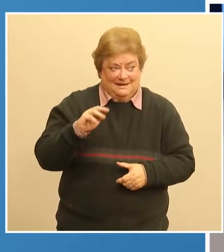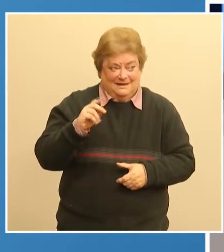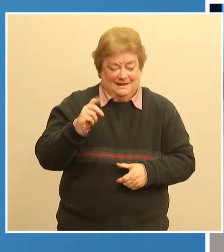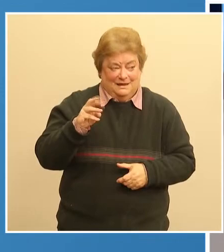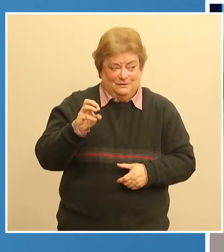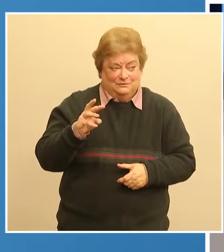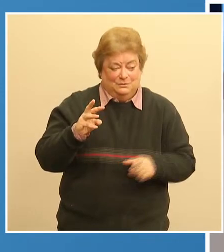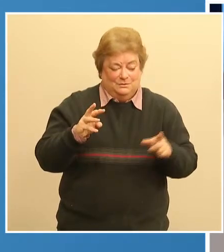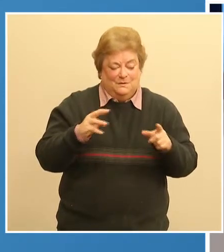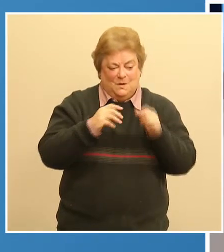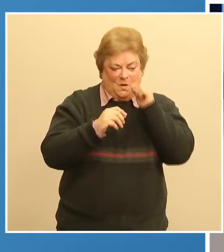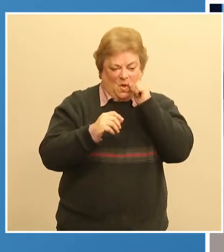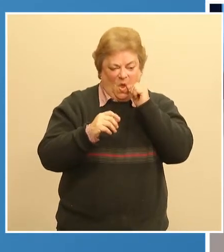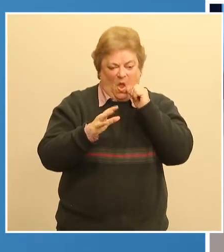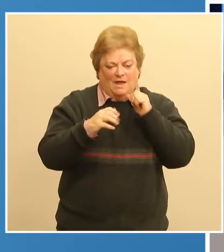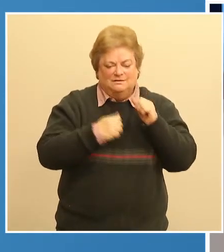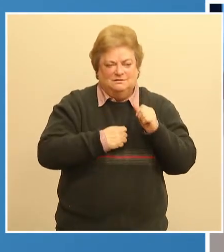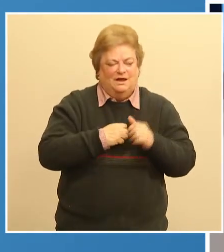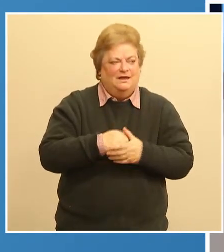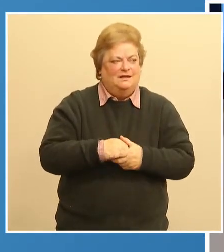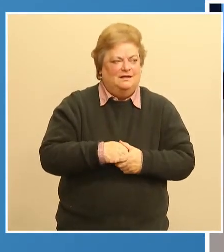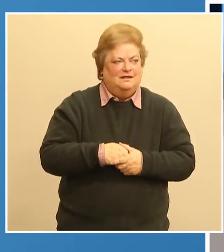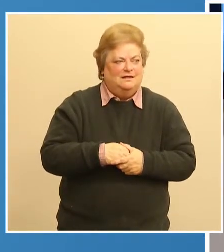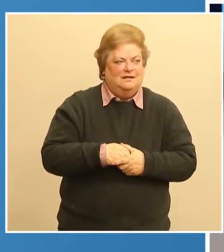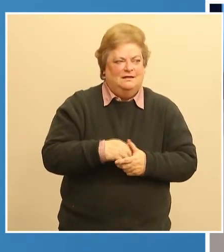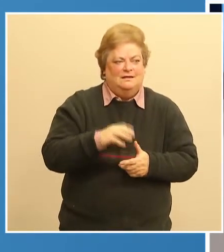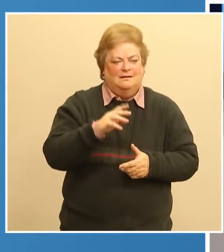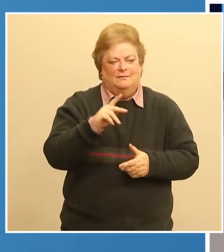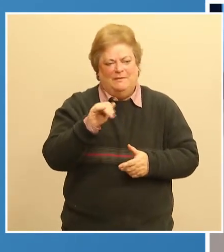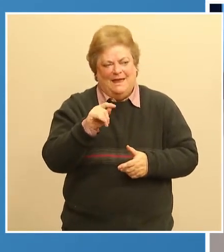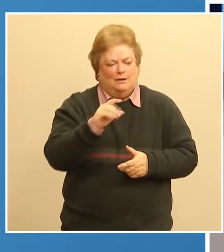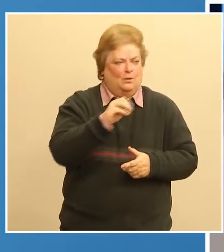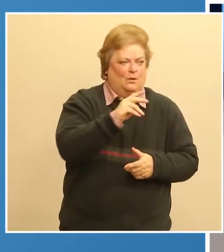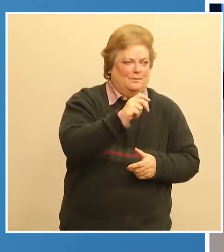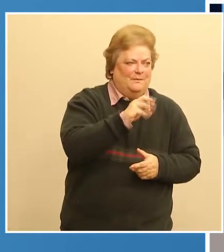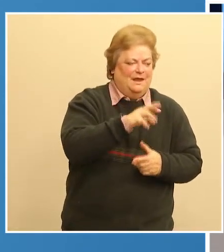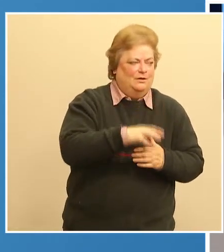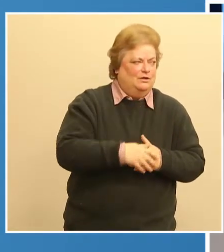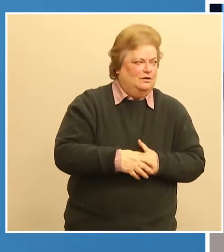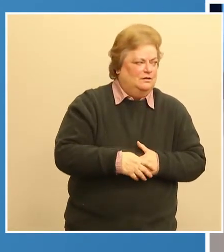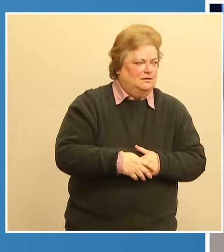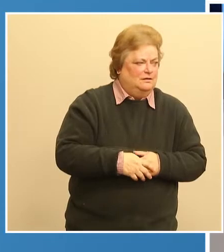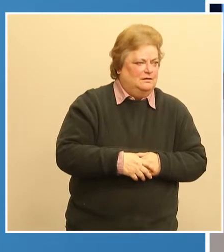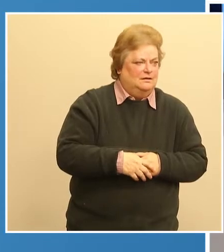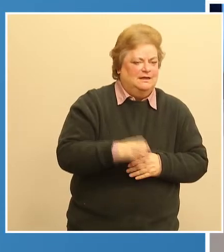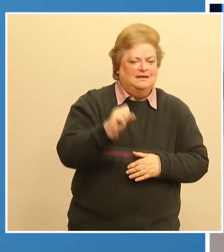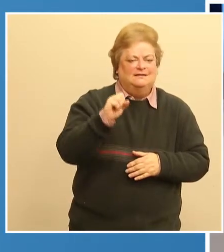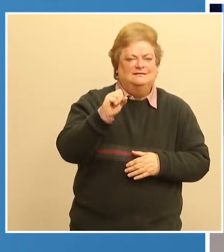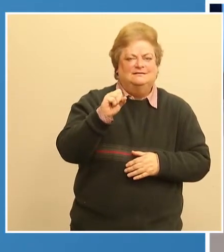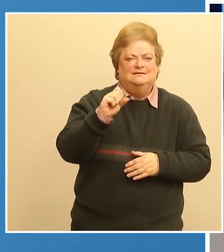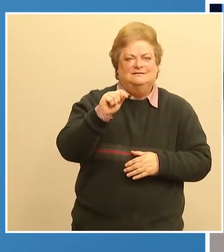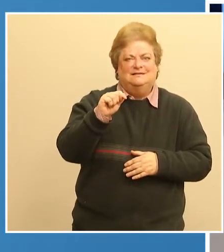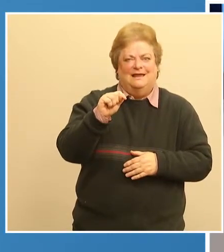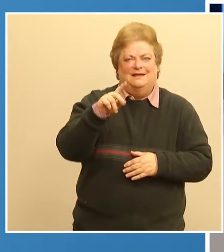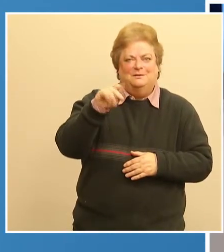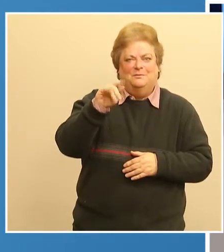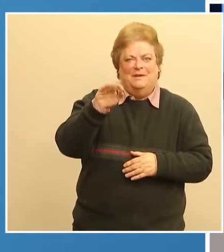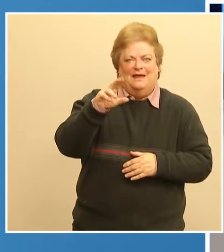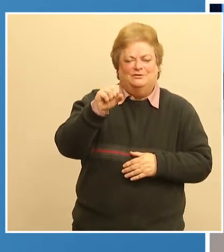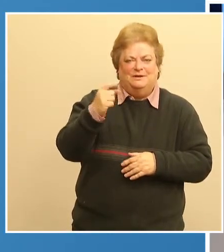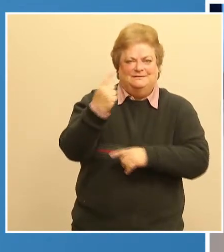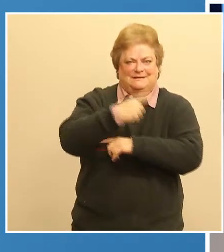Andrew? Oh, I'm sorry, Pat or Mayor. I guess St. Patrick's Day is